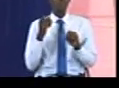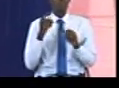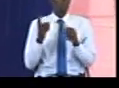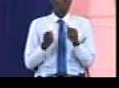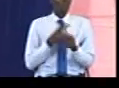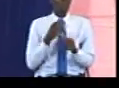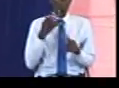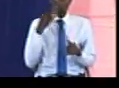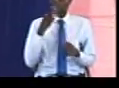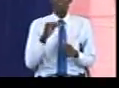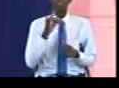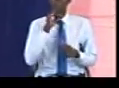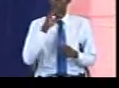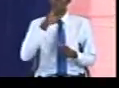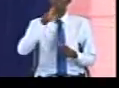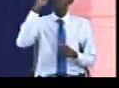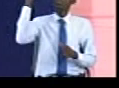And that's a